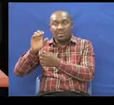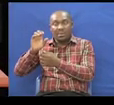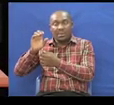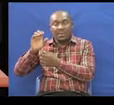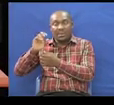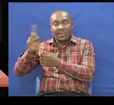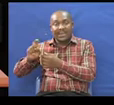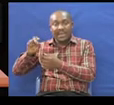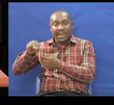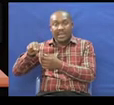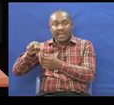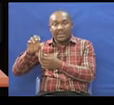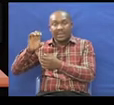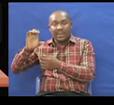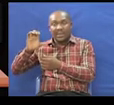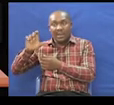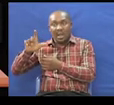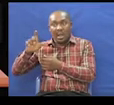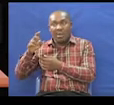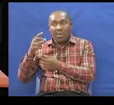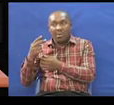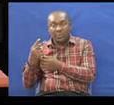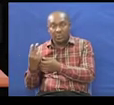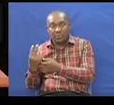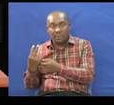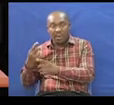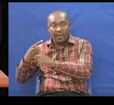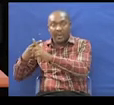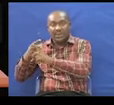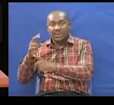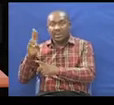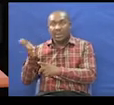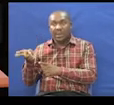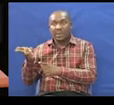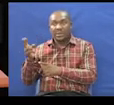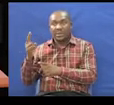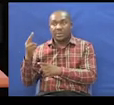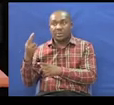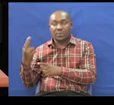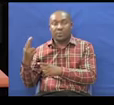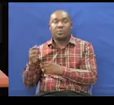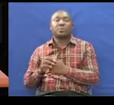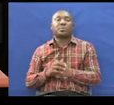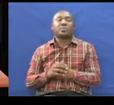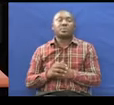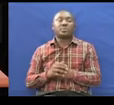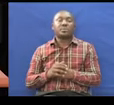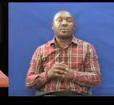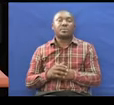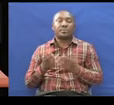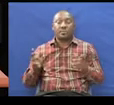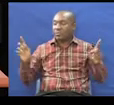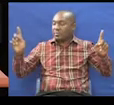plus. What is the other product? It is hydrogen gas. Zinc chloride plus hydrogen gas. So this is